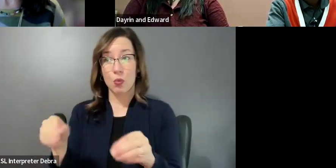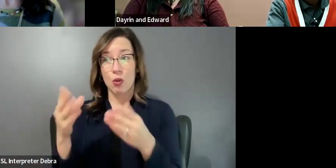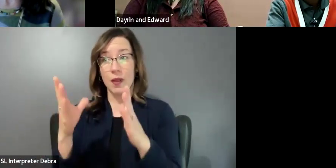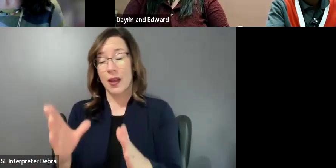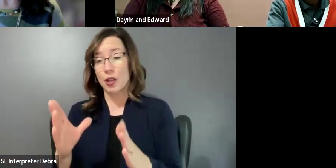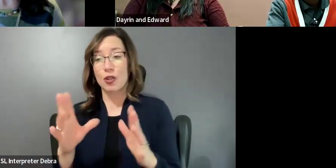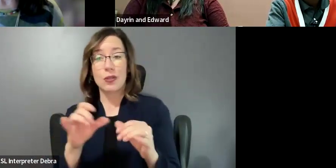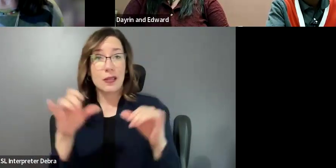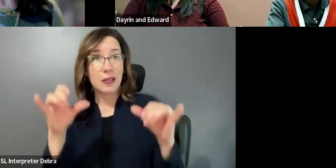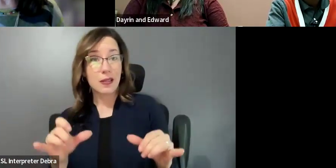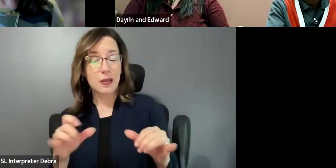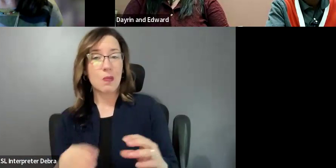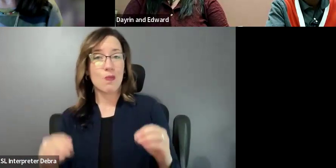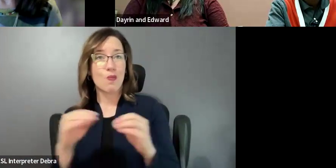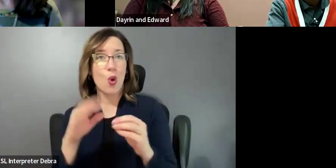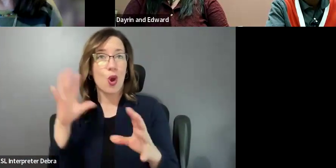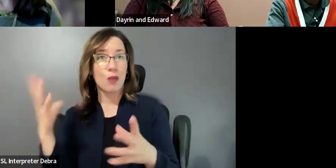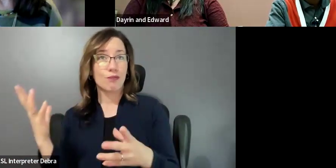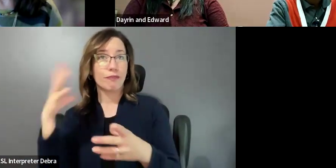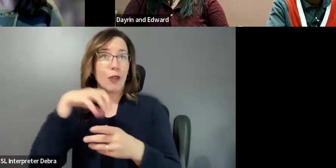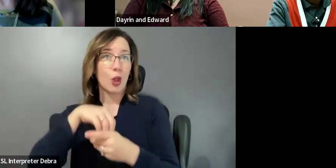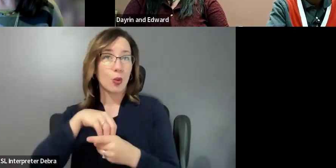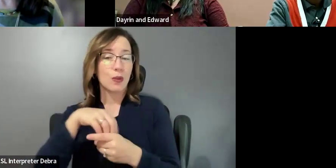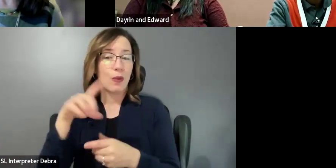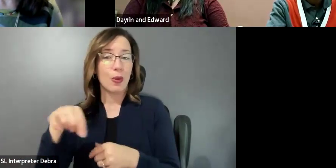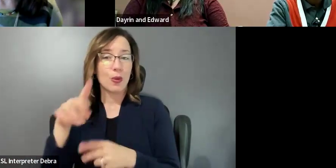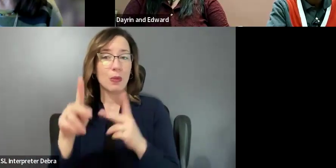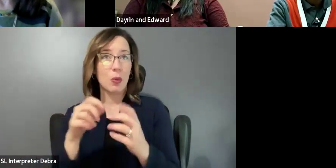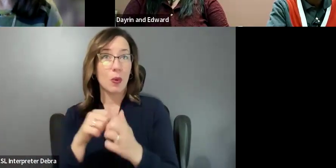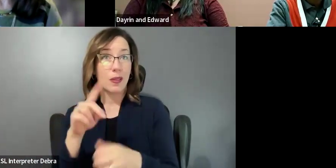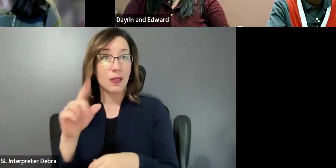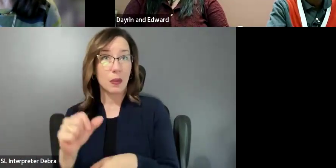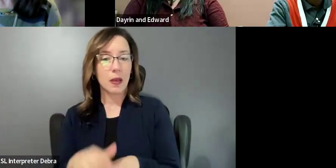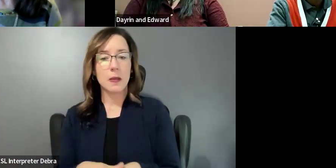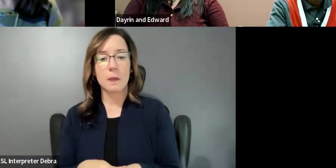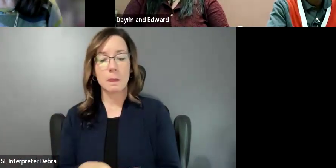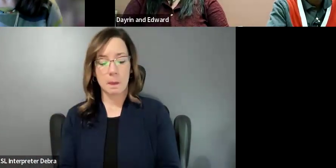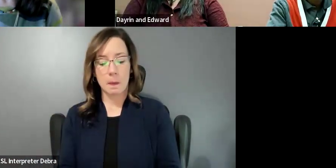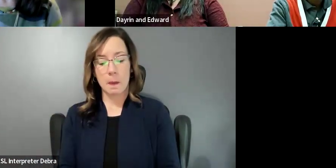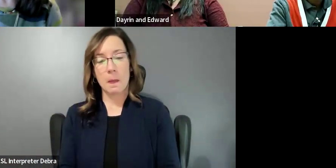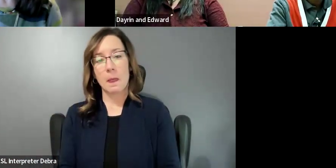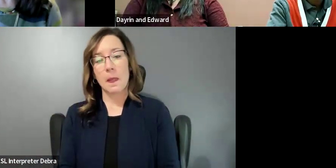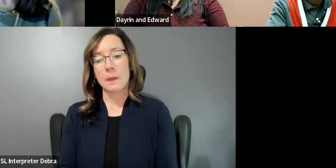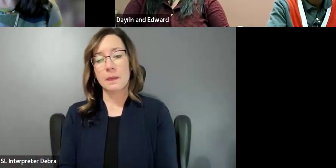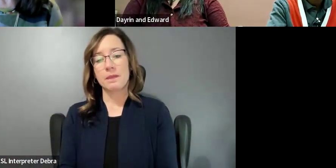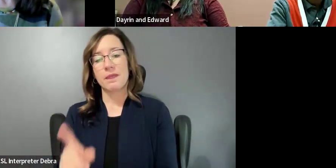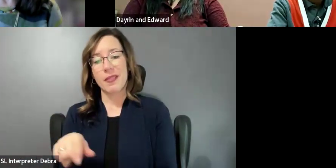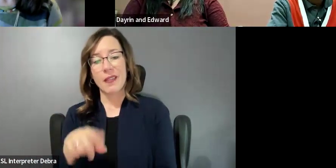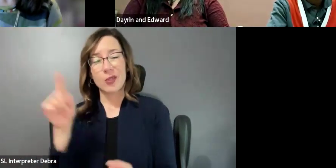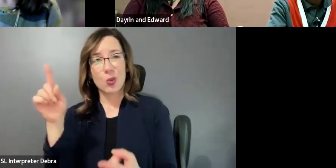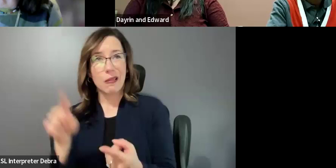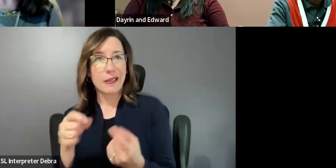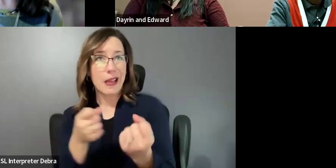and systems to be more inclusive of people with disabilities so that they don't have to do as much